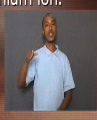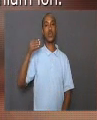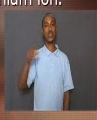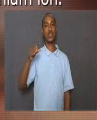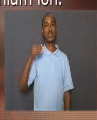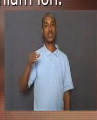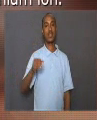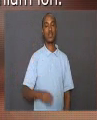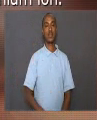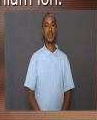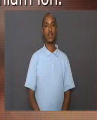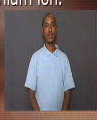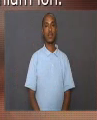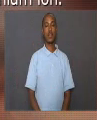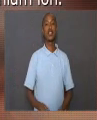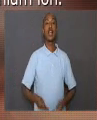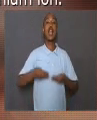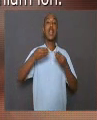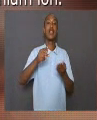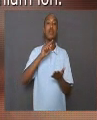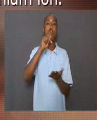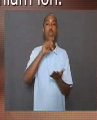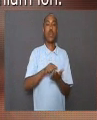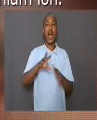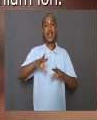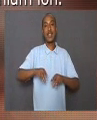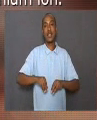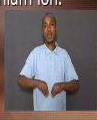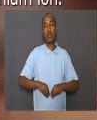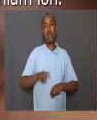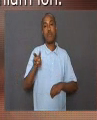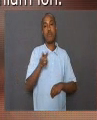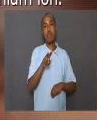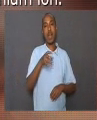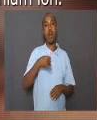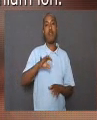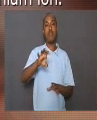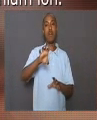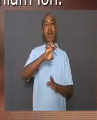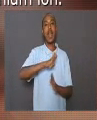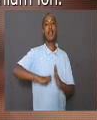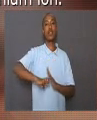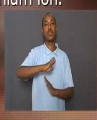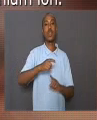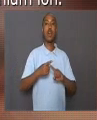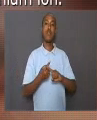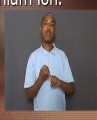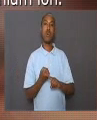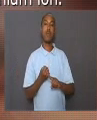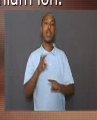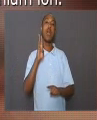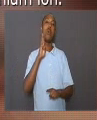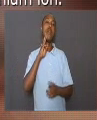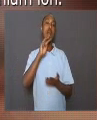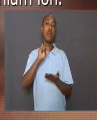ion in aqueous solution, the released proton accepts a pair of